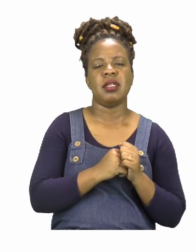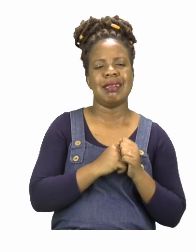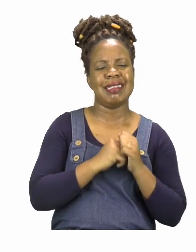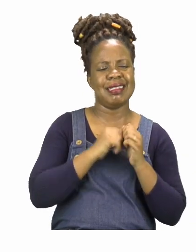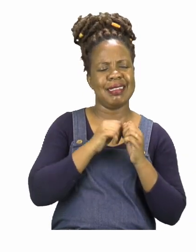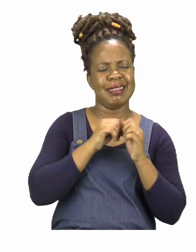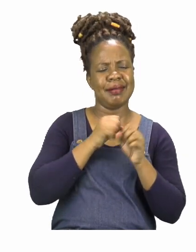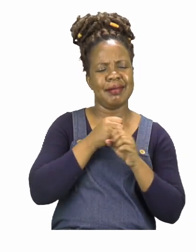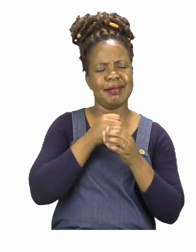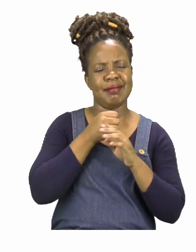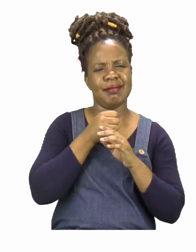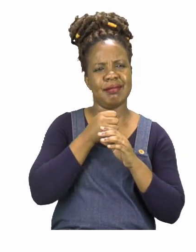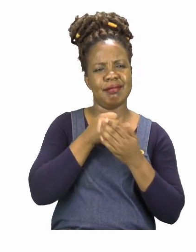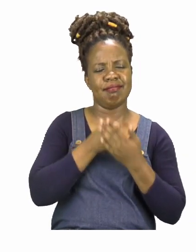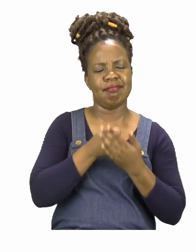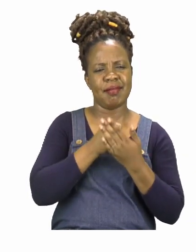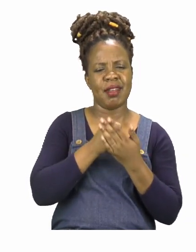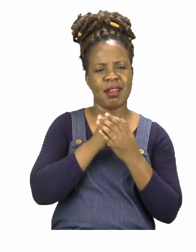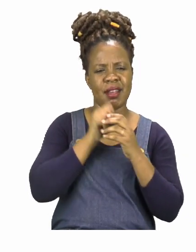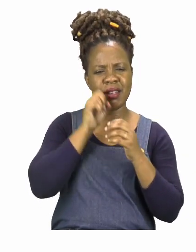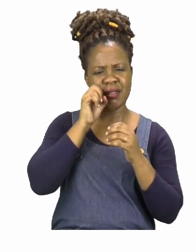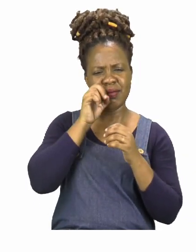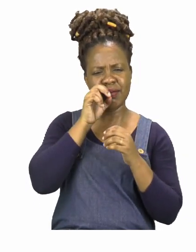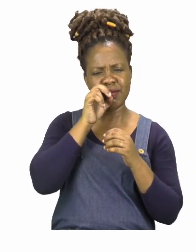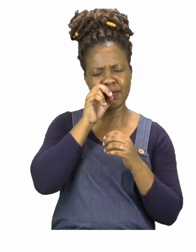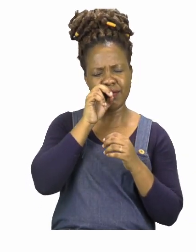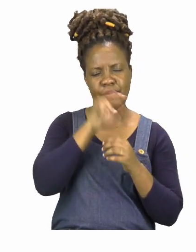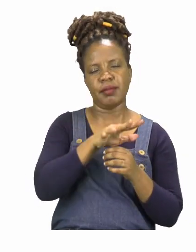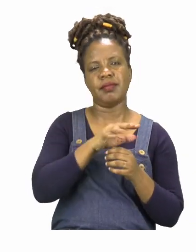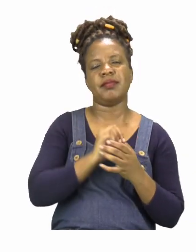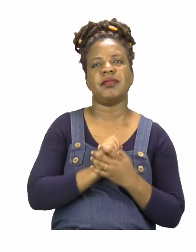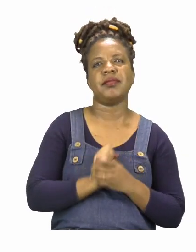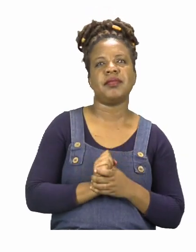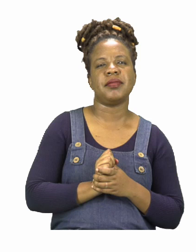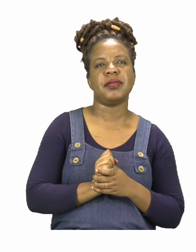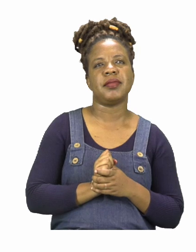any irritations by forcing air out through the nose.